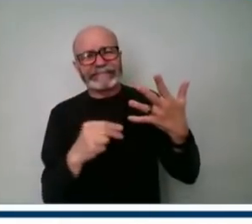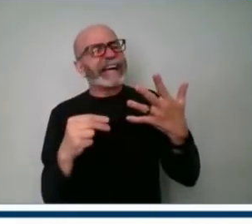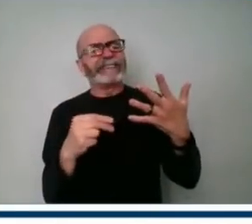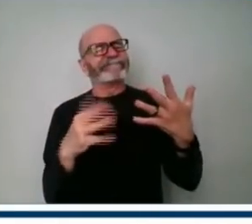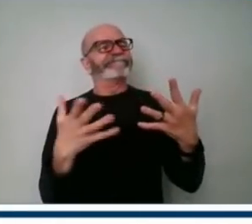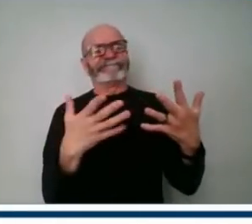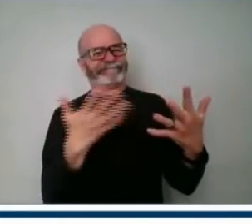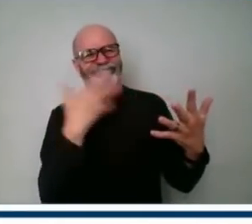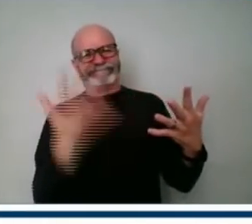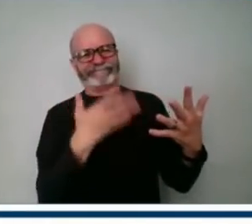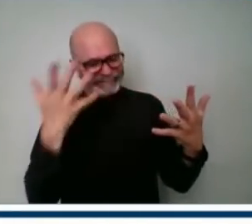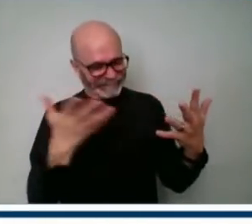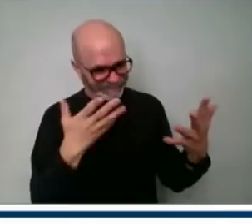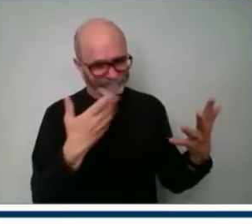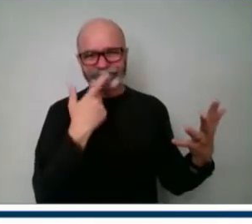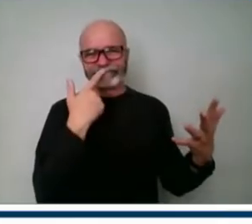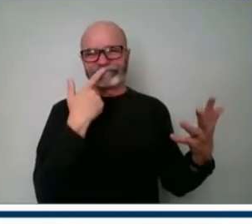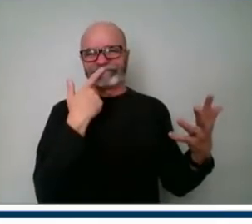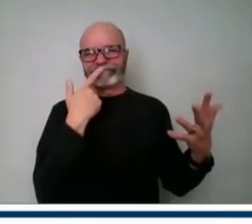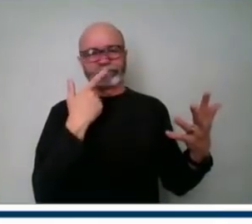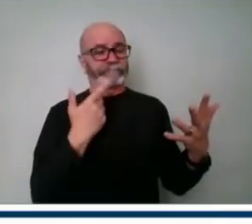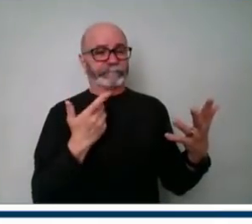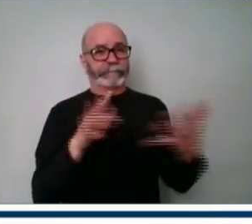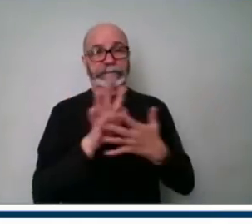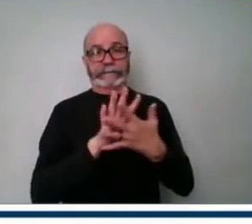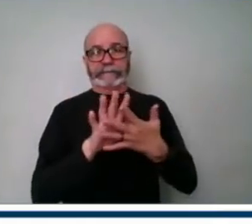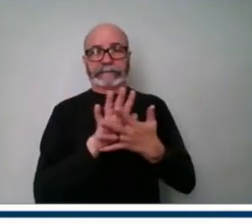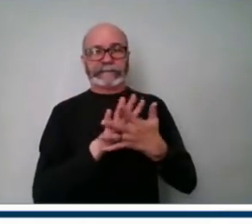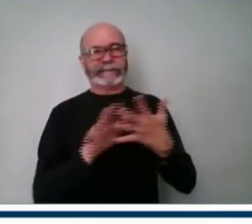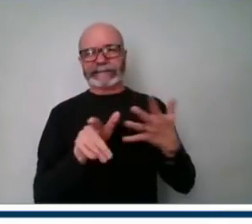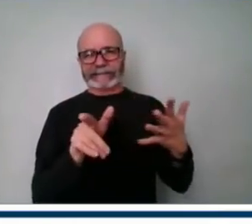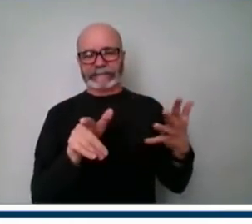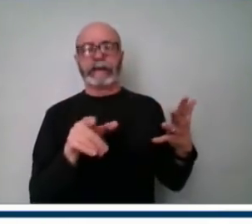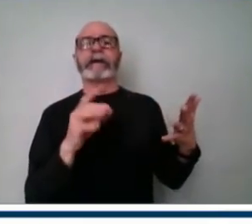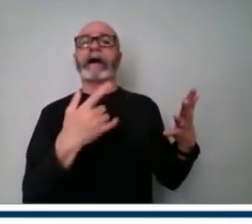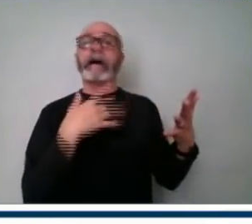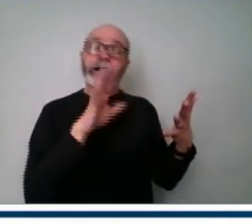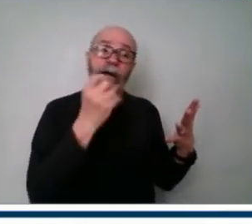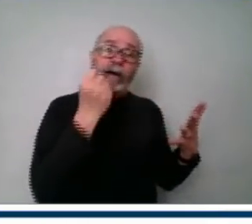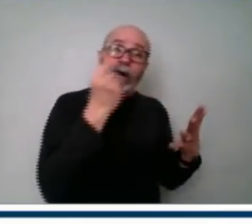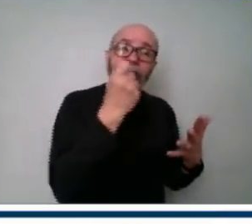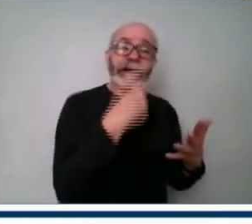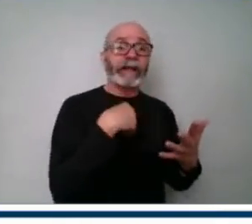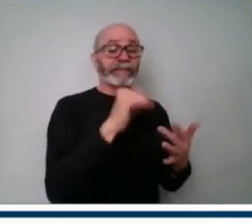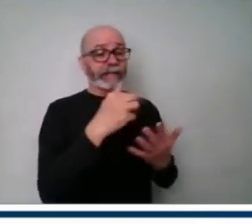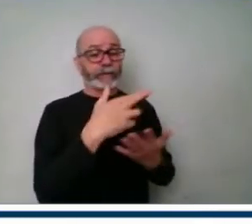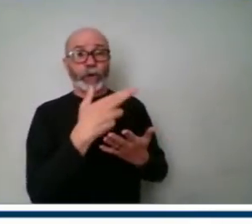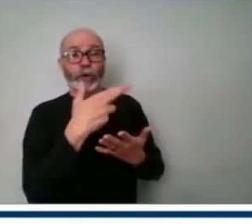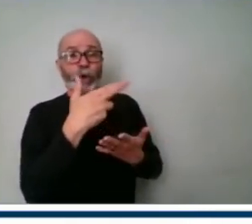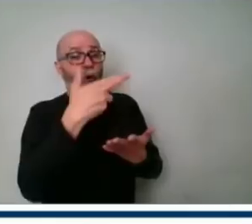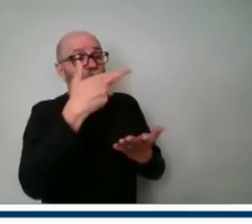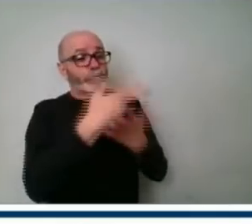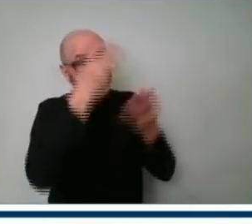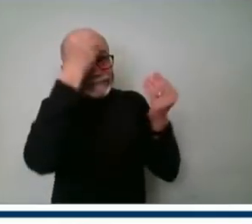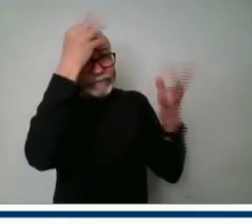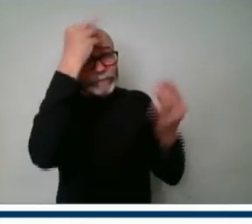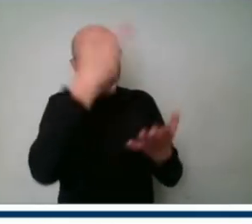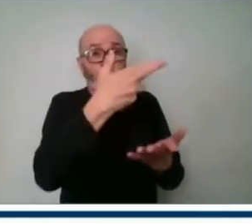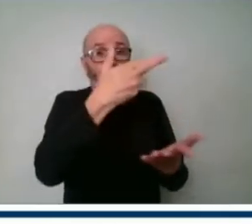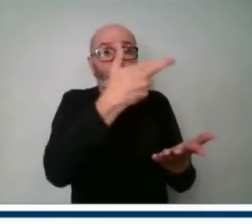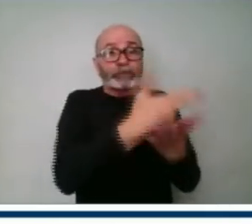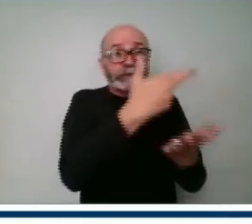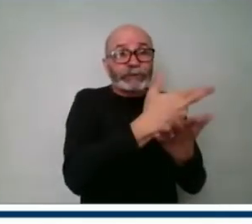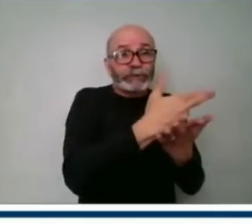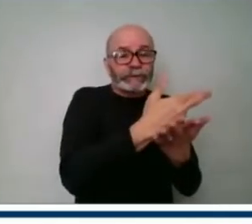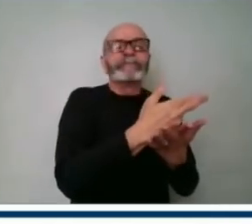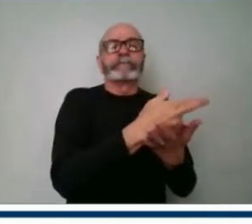which is, given the resources, couldn't you do this? You can't just plug anybody into a vaccine clinic and